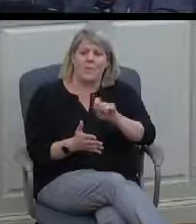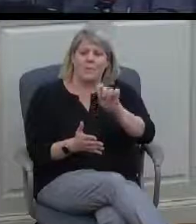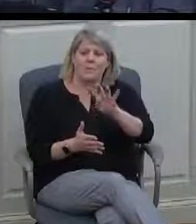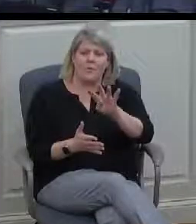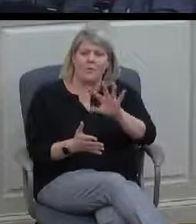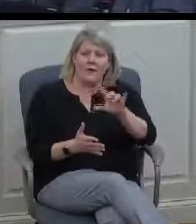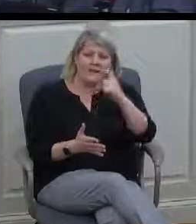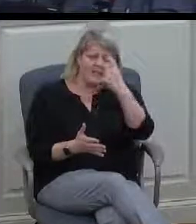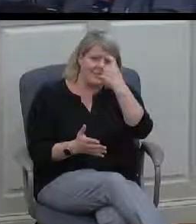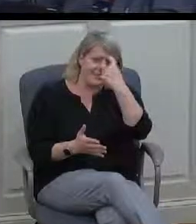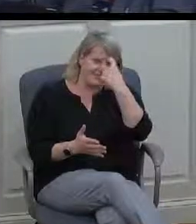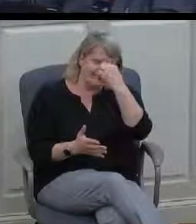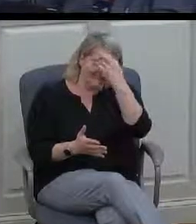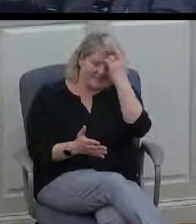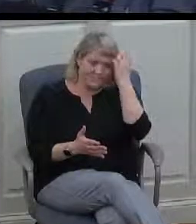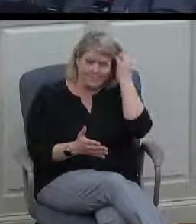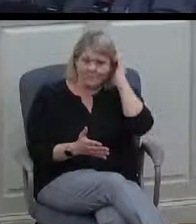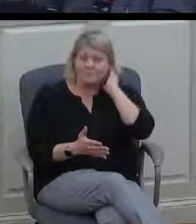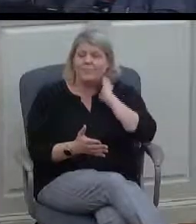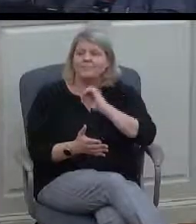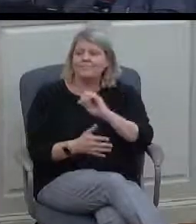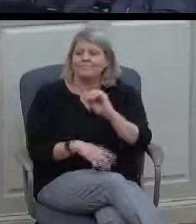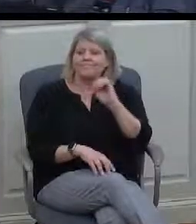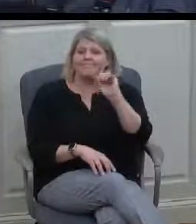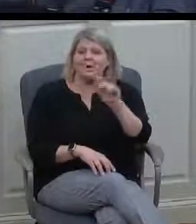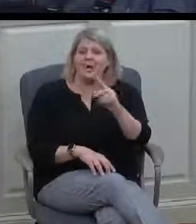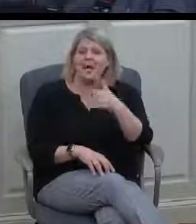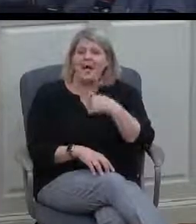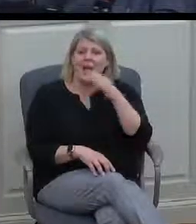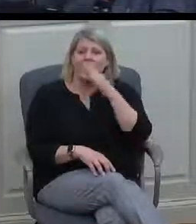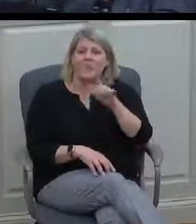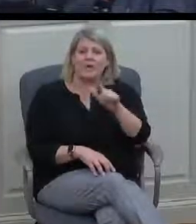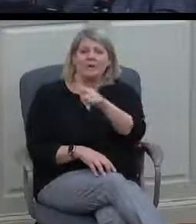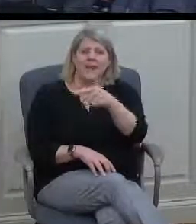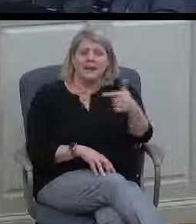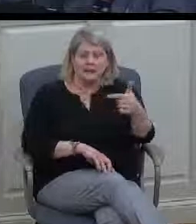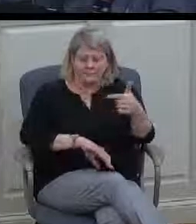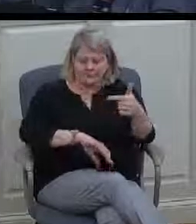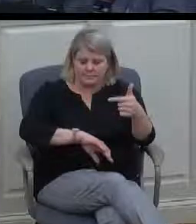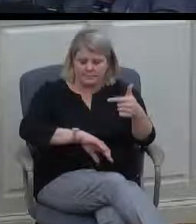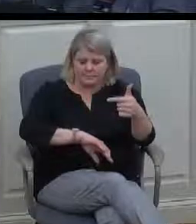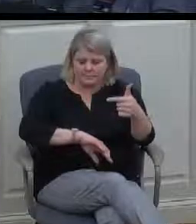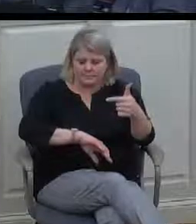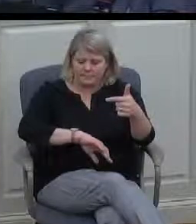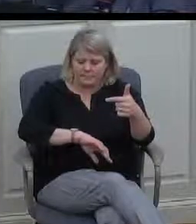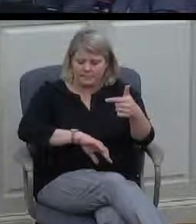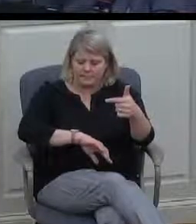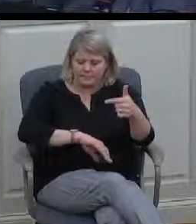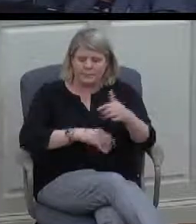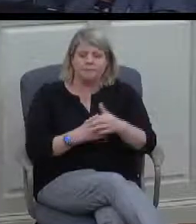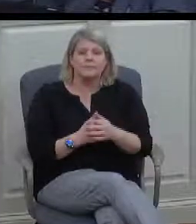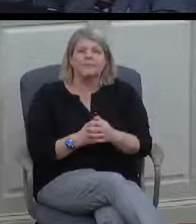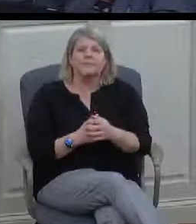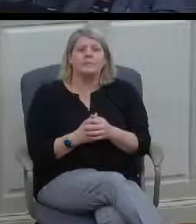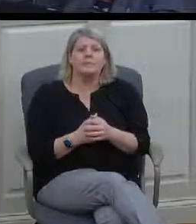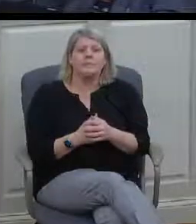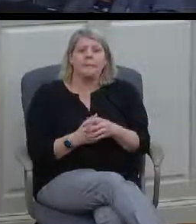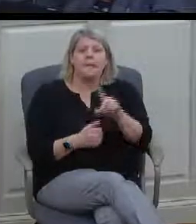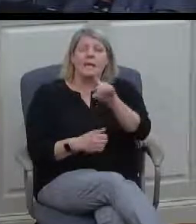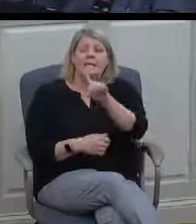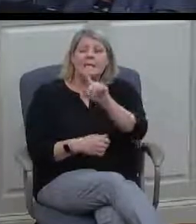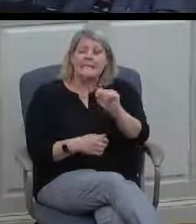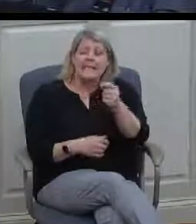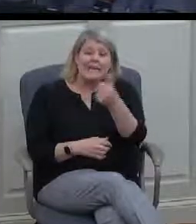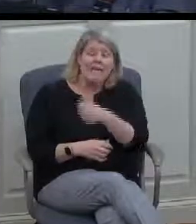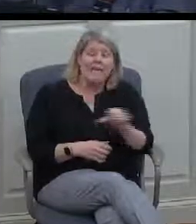$1,011,534.45. There you go. Second. Thank you, Commissioner Atkins, and second, Commissioner Terry. Any discussion